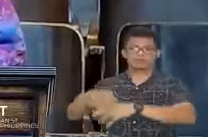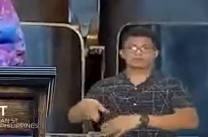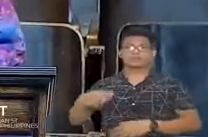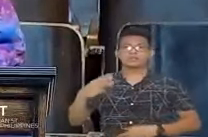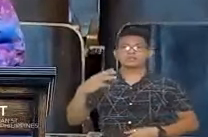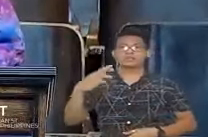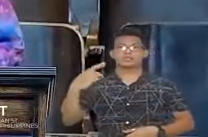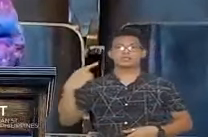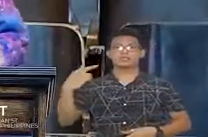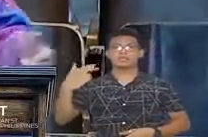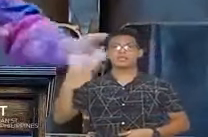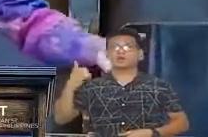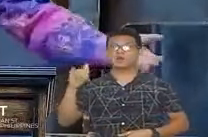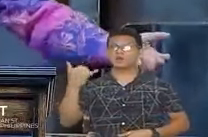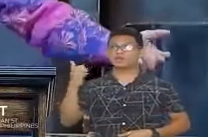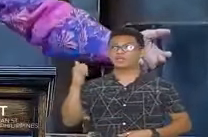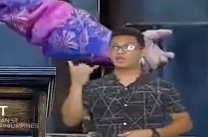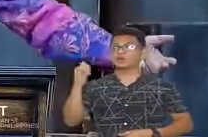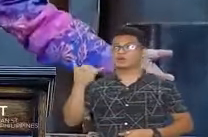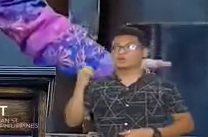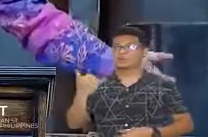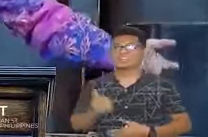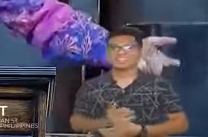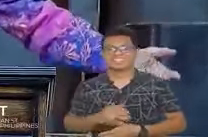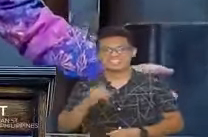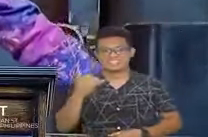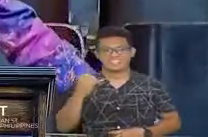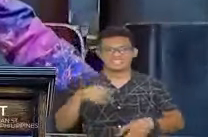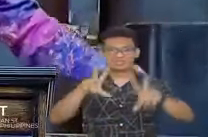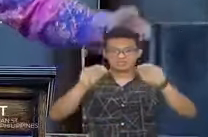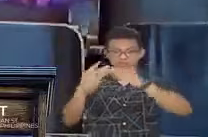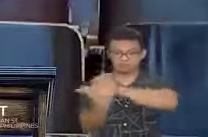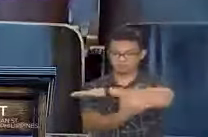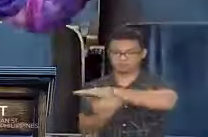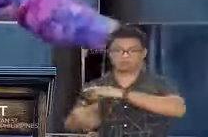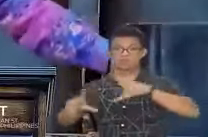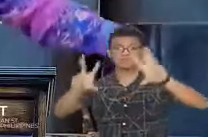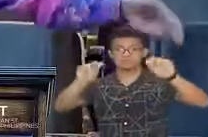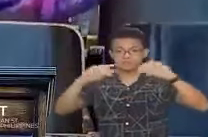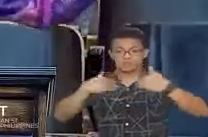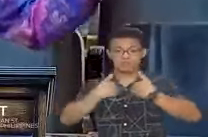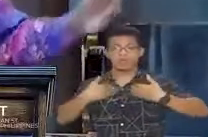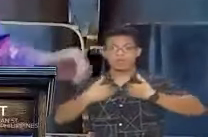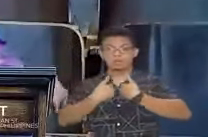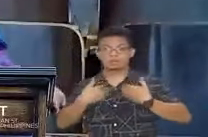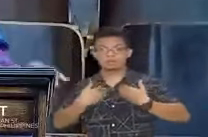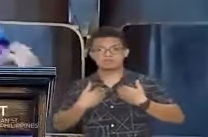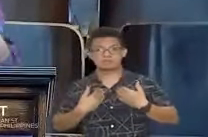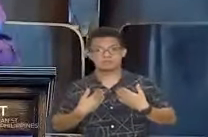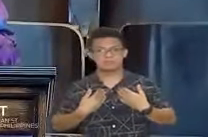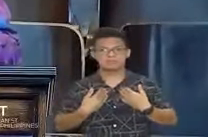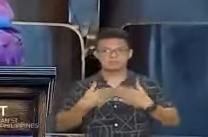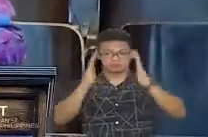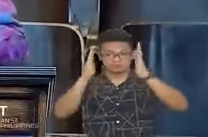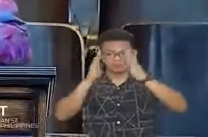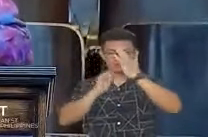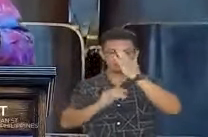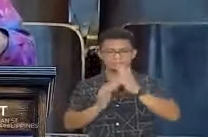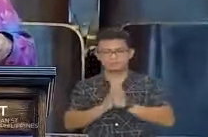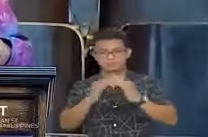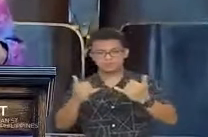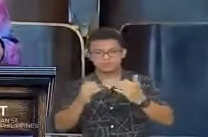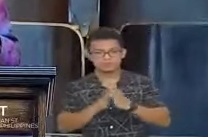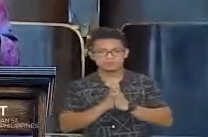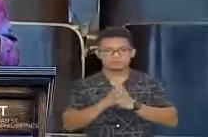miracle. But this time there is no such thing. No grass, no animals. Are you listening?